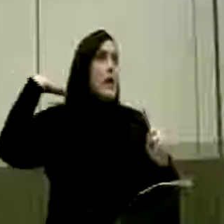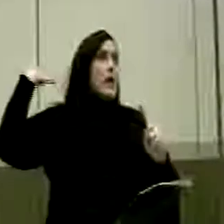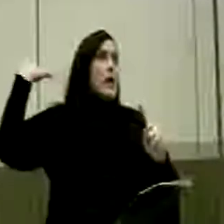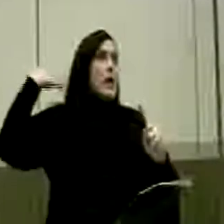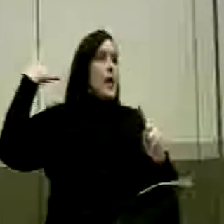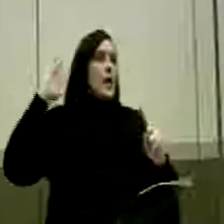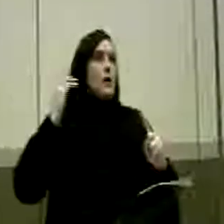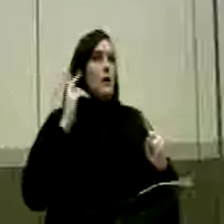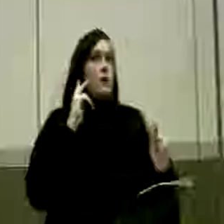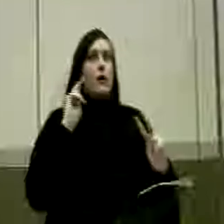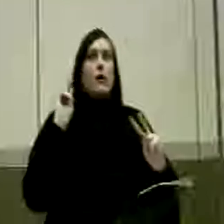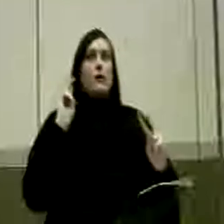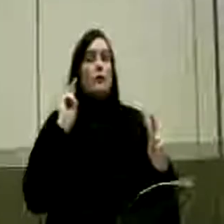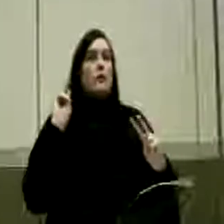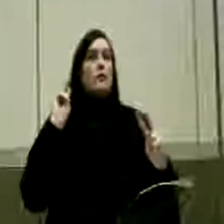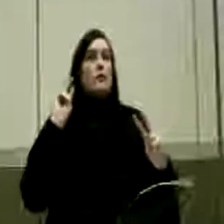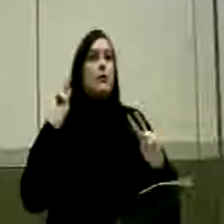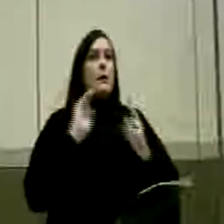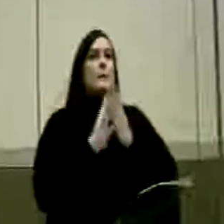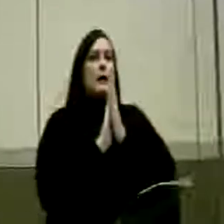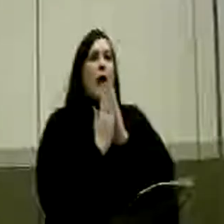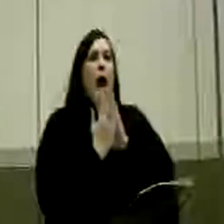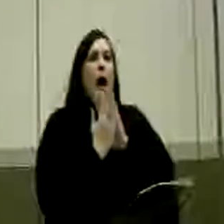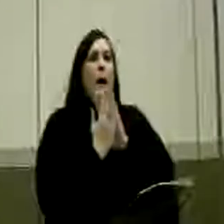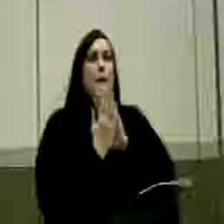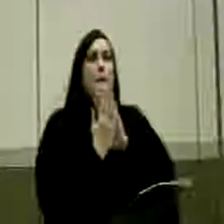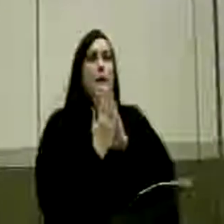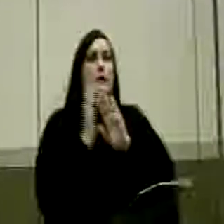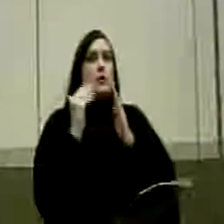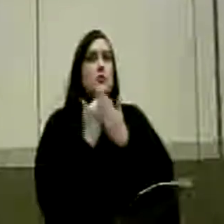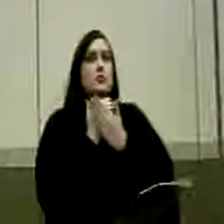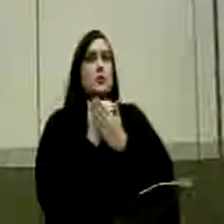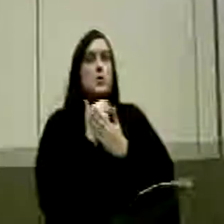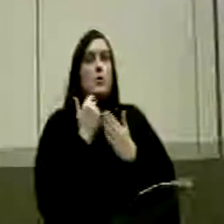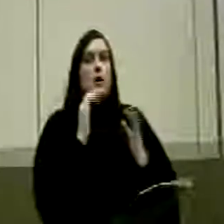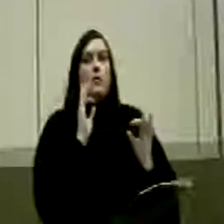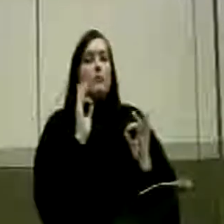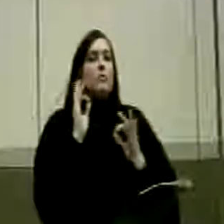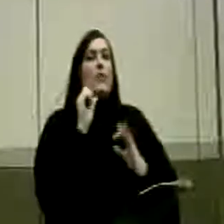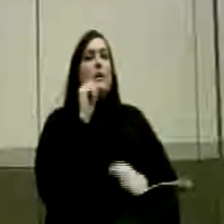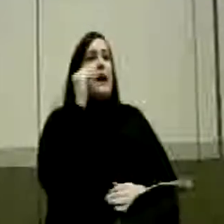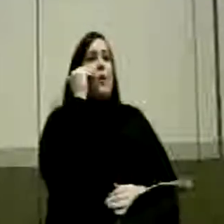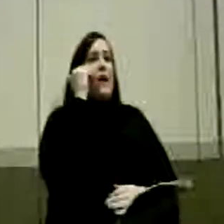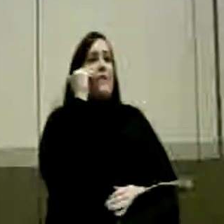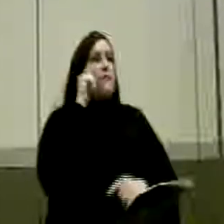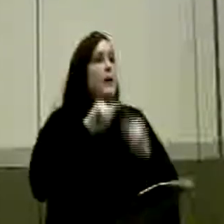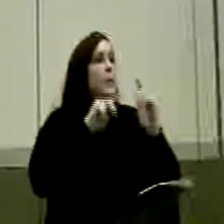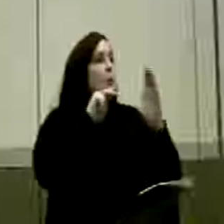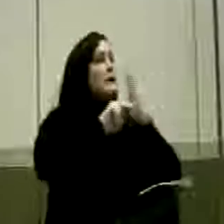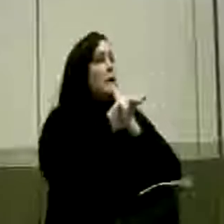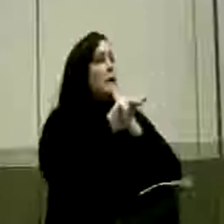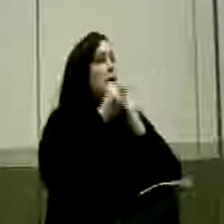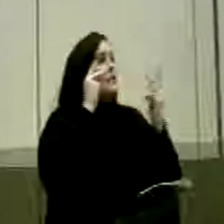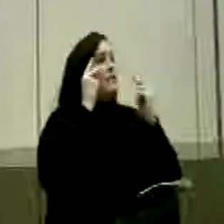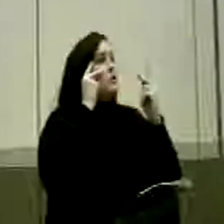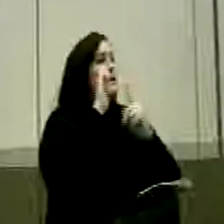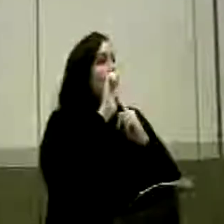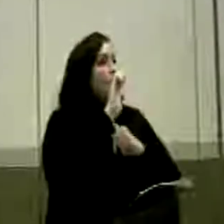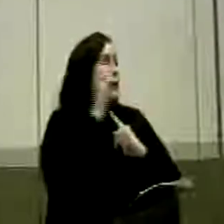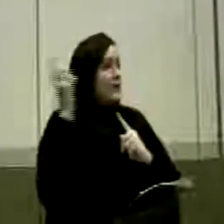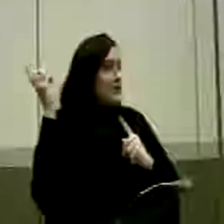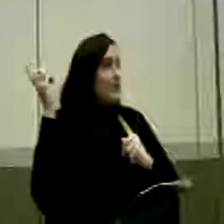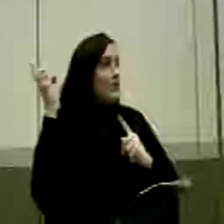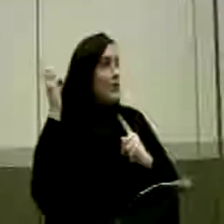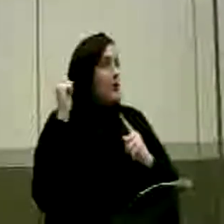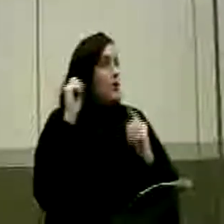here, those become novel, new things that they're just not aware of, that they can't predict in their visual environment. Okay,